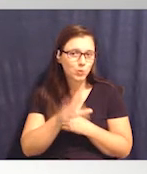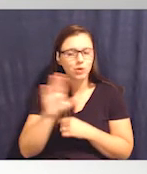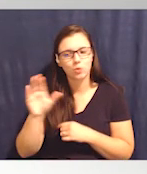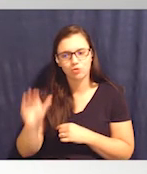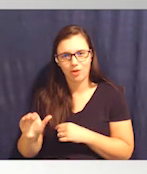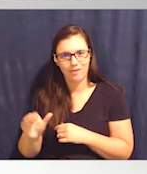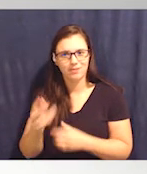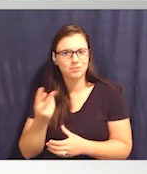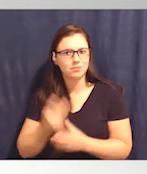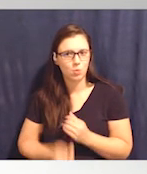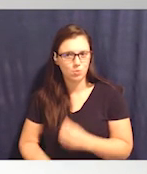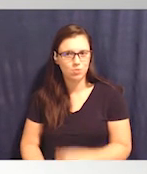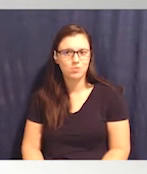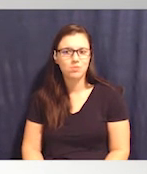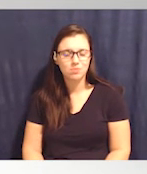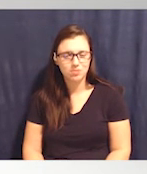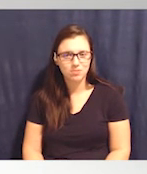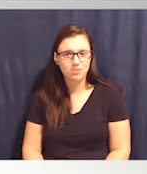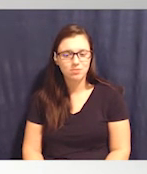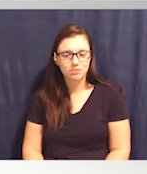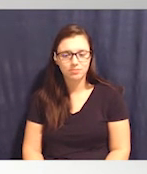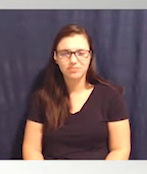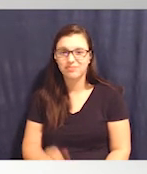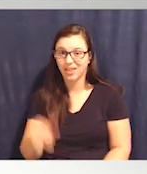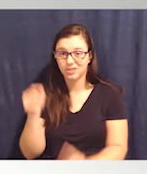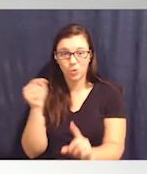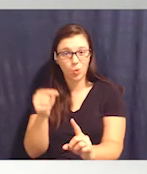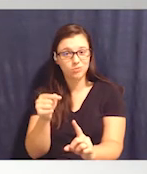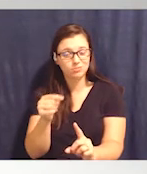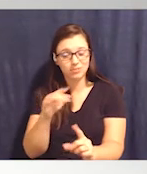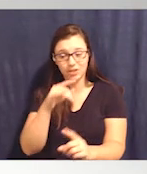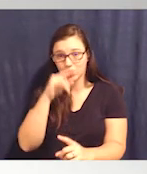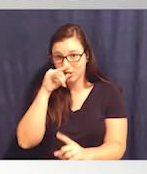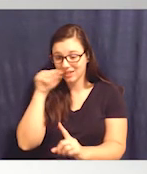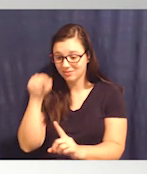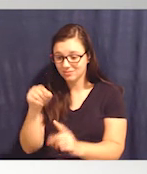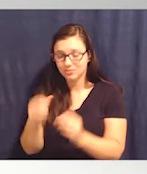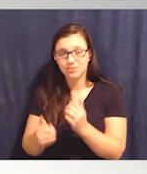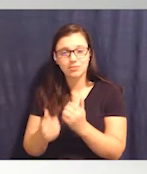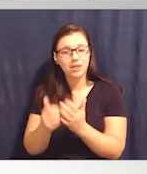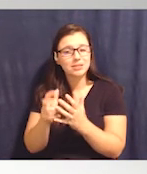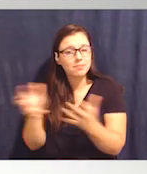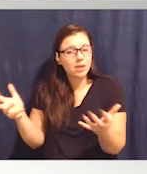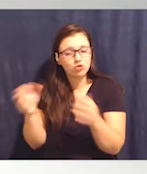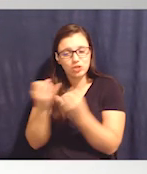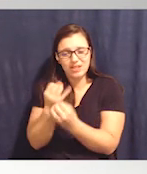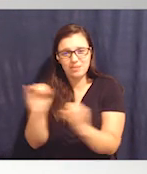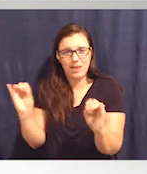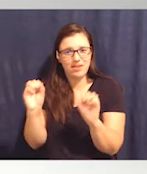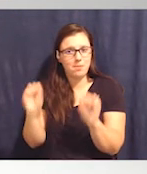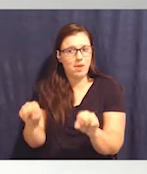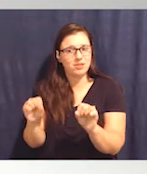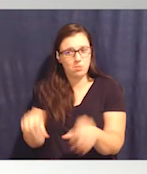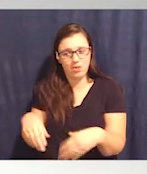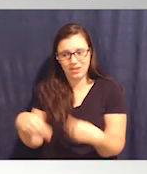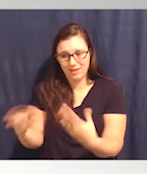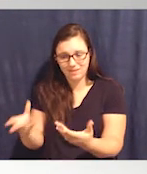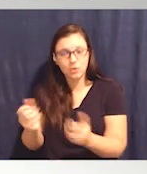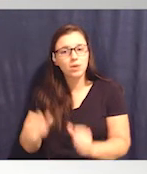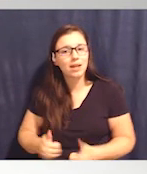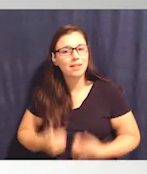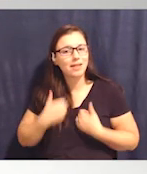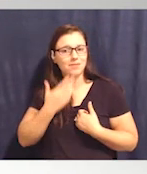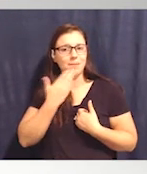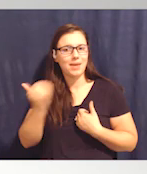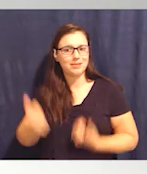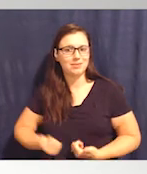And that's the end goal, to get your child as independent as they possibly can be so they can live the best life they can,